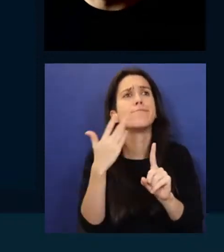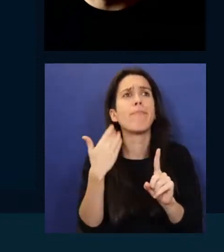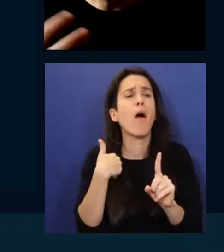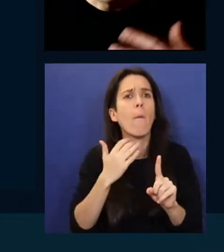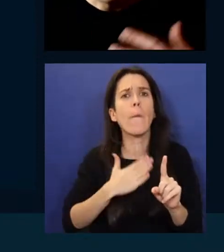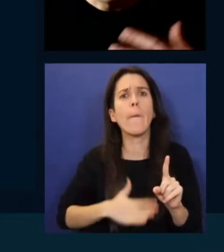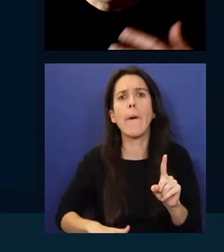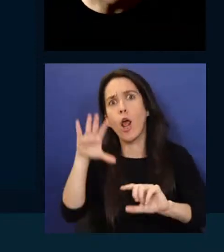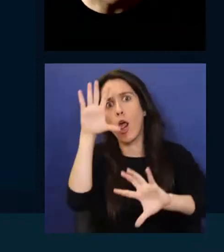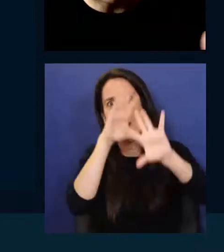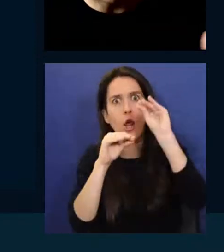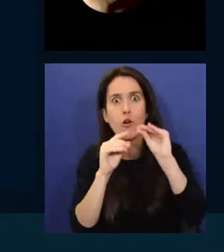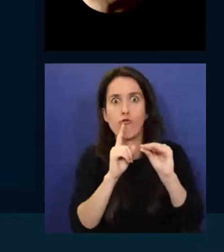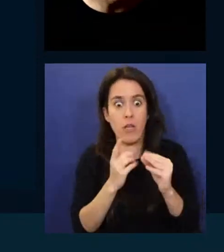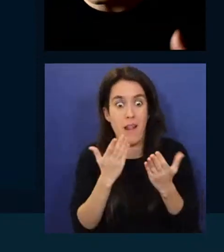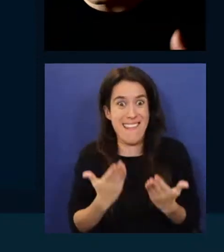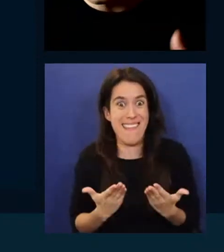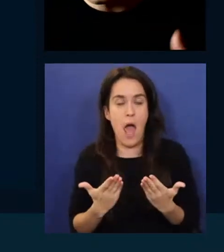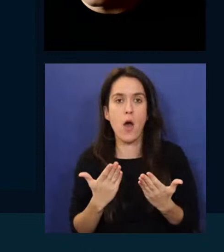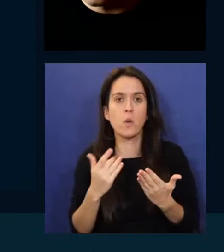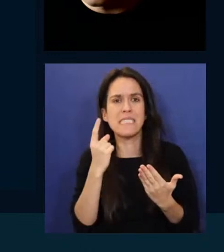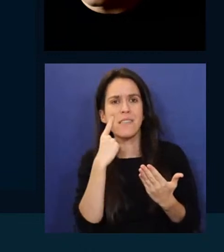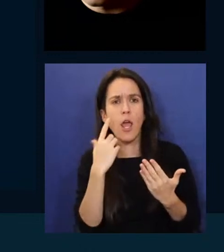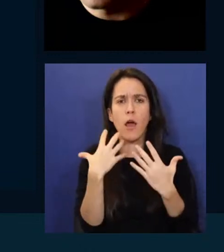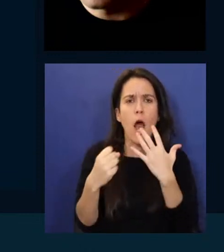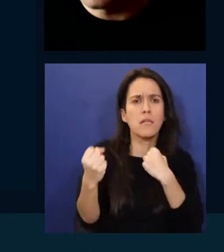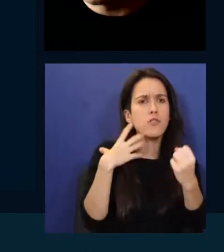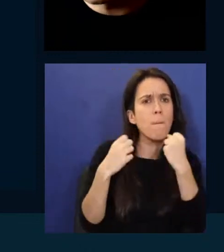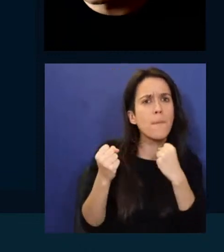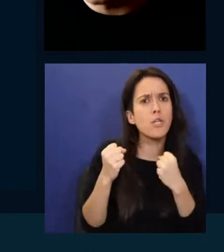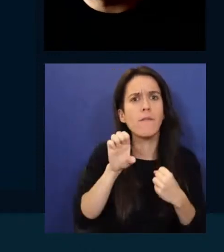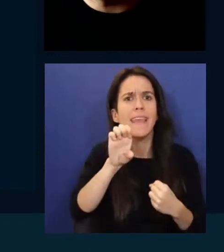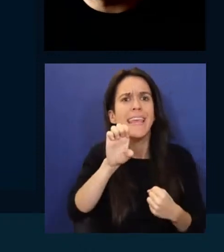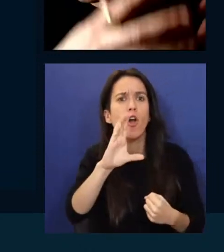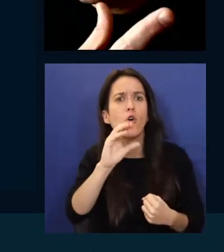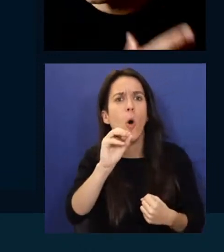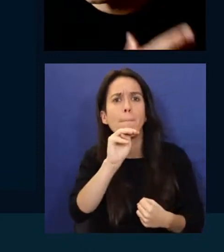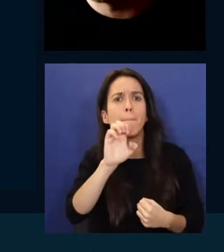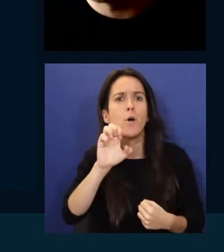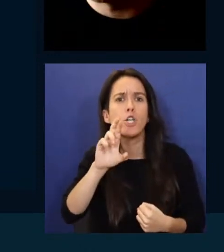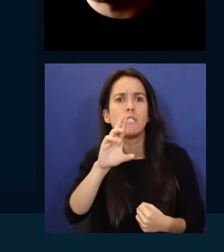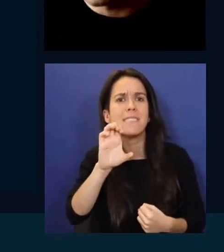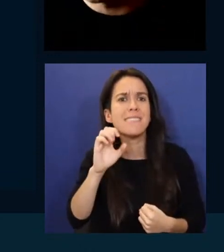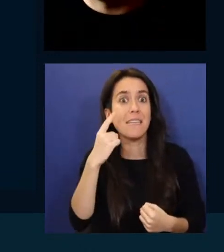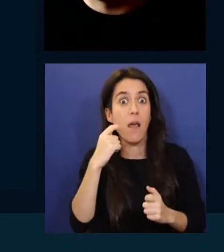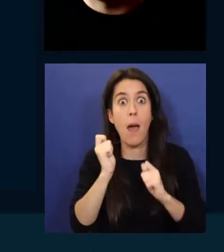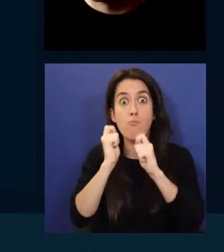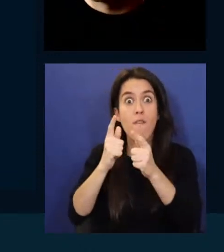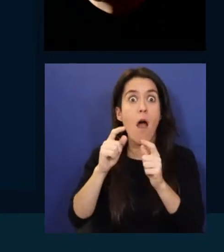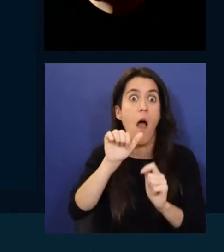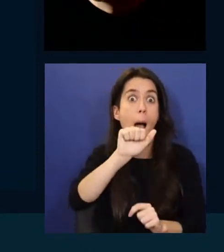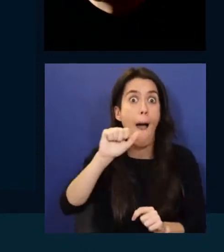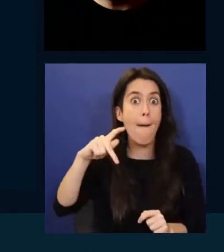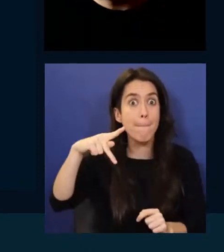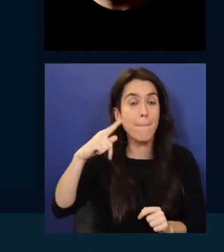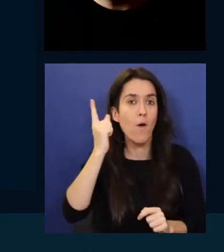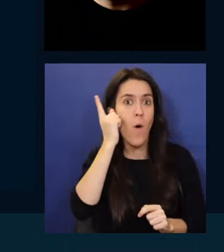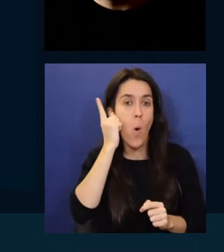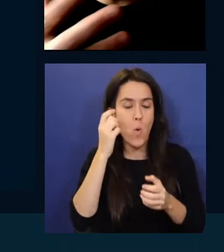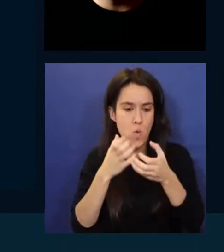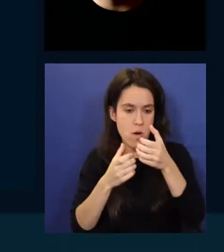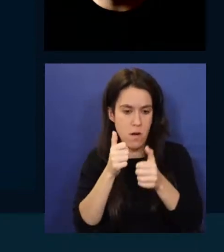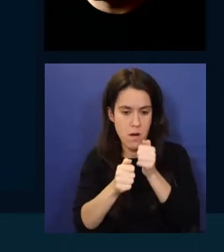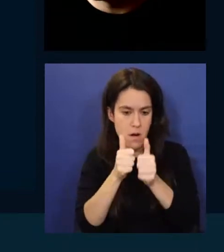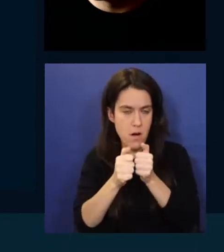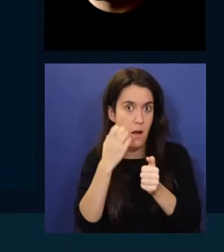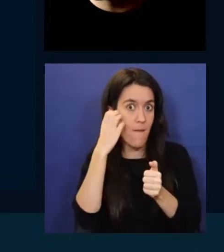real time based on your customer interactions, let's say on your e-commerce website or the application that you've provided on the mobile phone, where you presented a certain set of